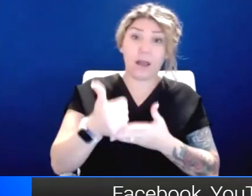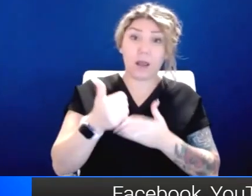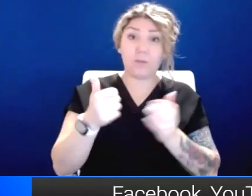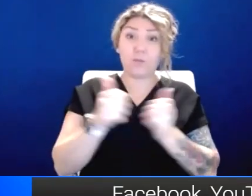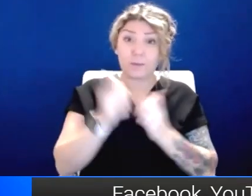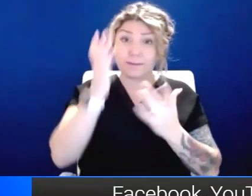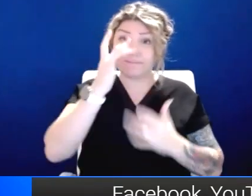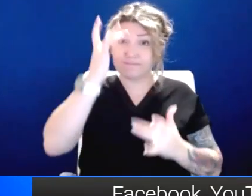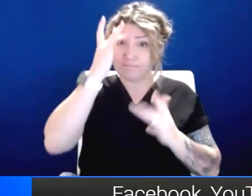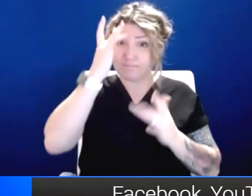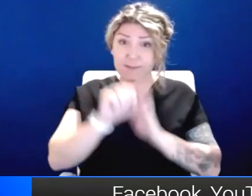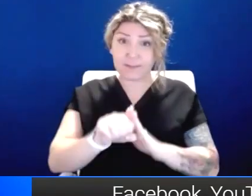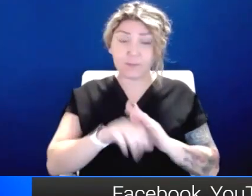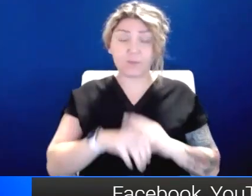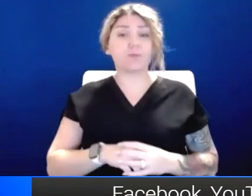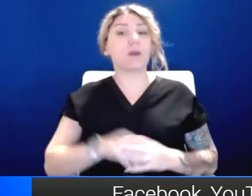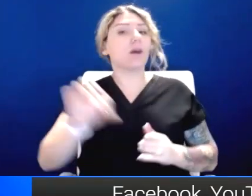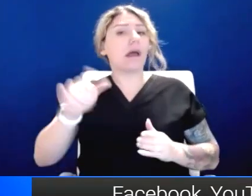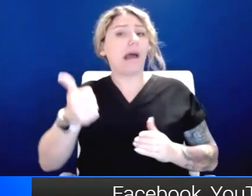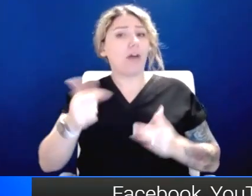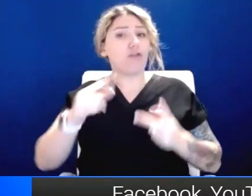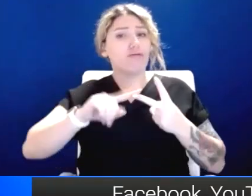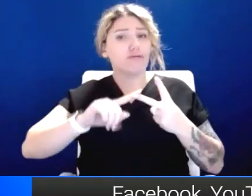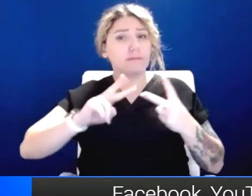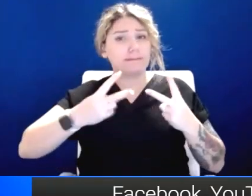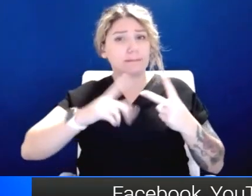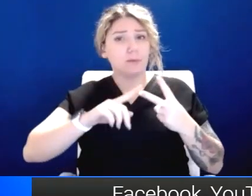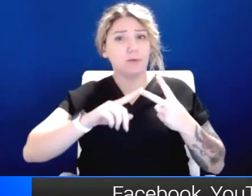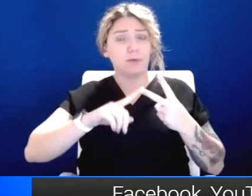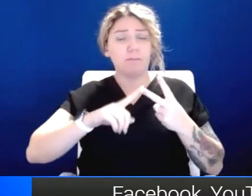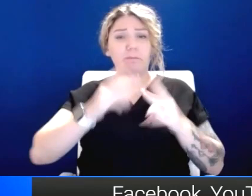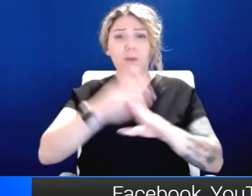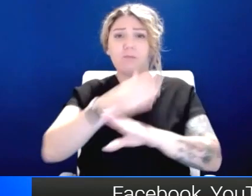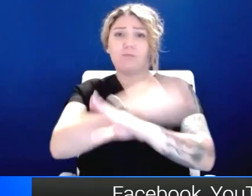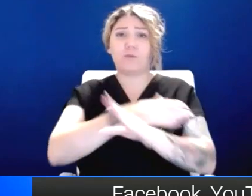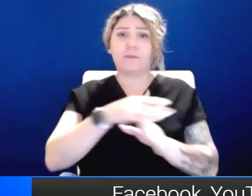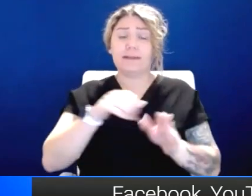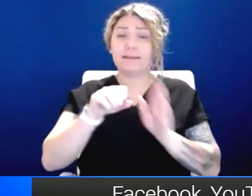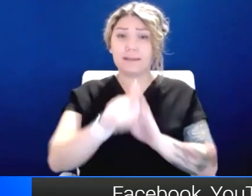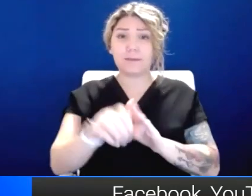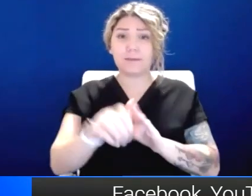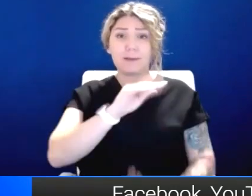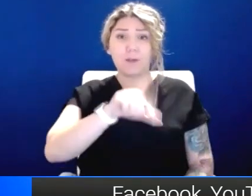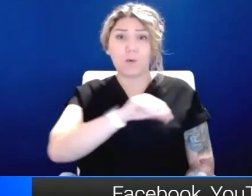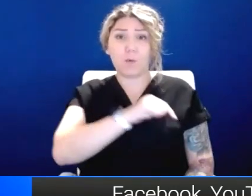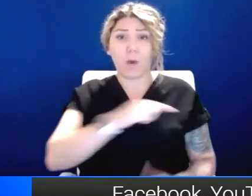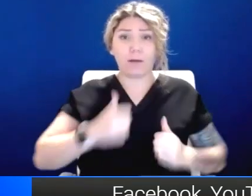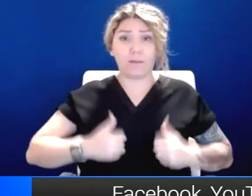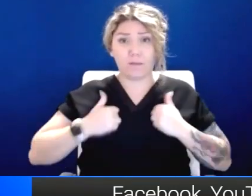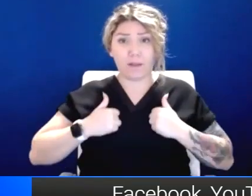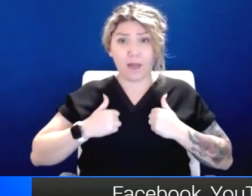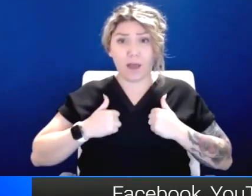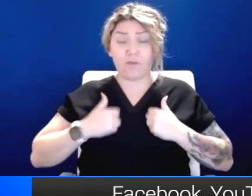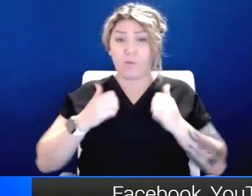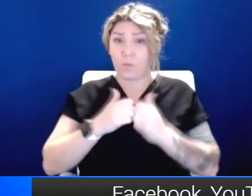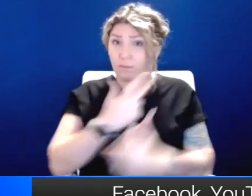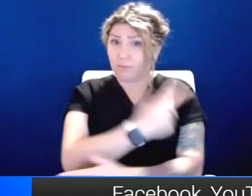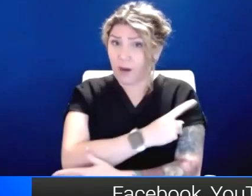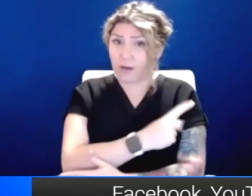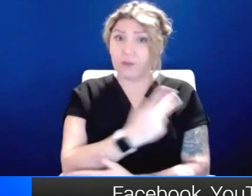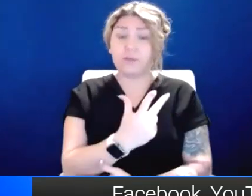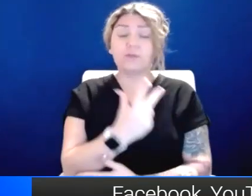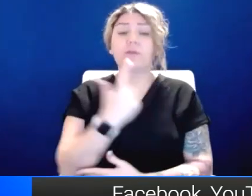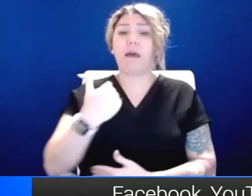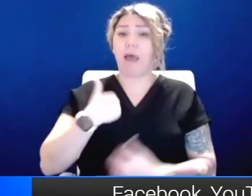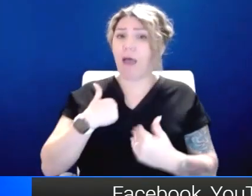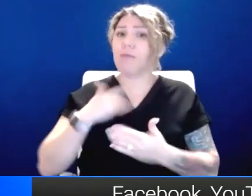symptoms. The other big thing is we are still looking at improving symptoms and quality of life in our patients. Even though we have had drugs for the past